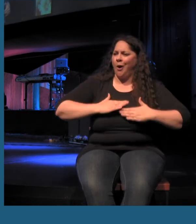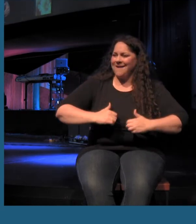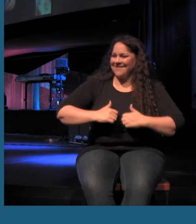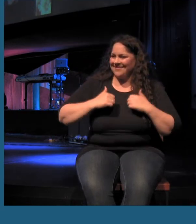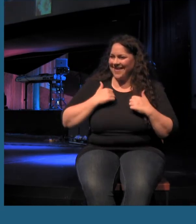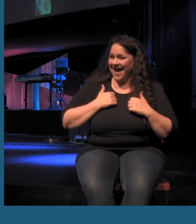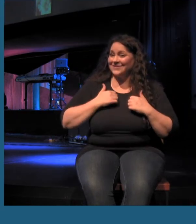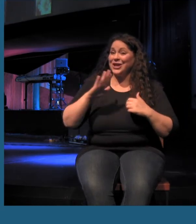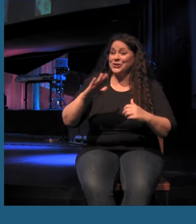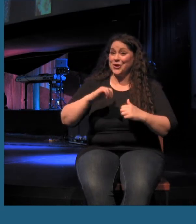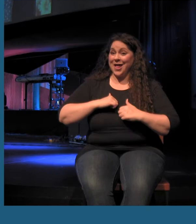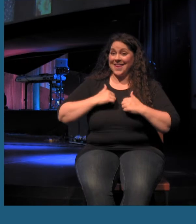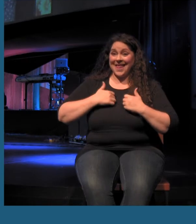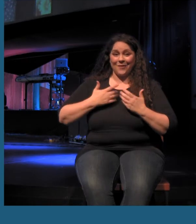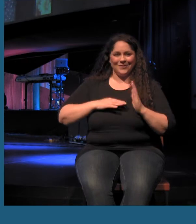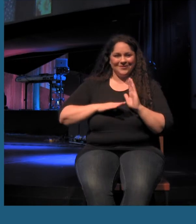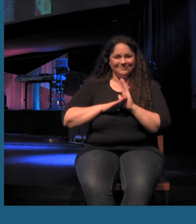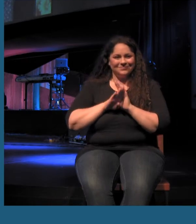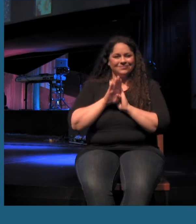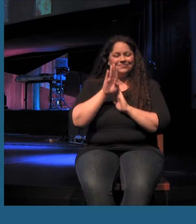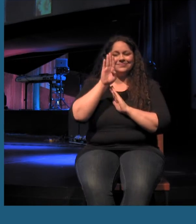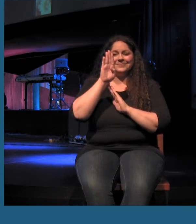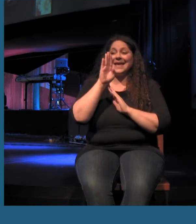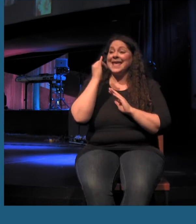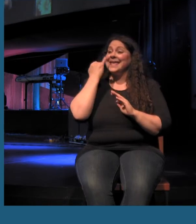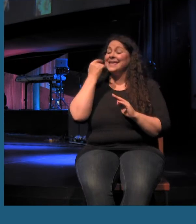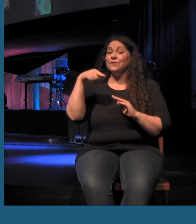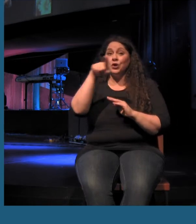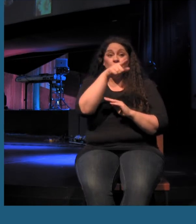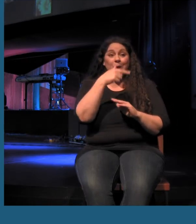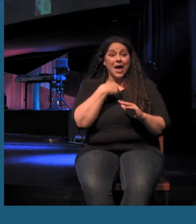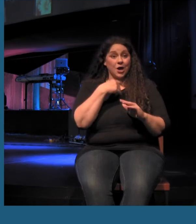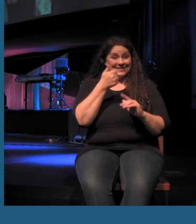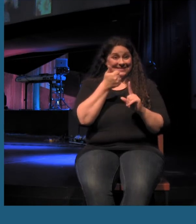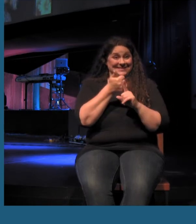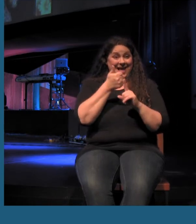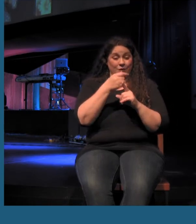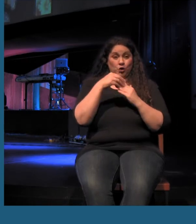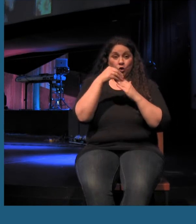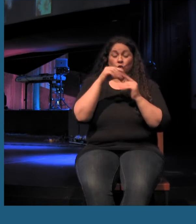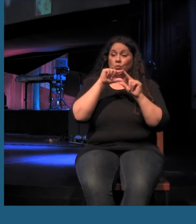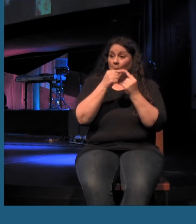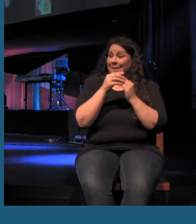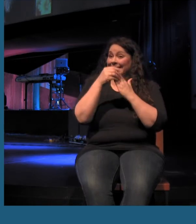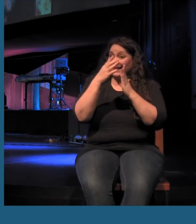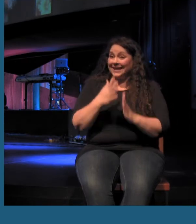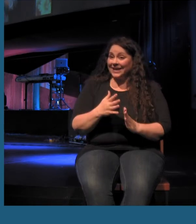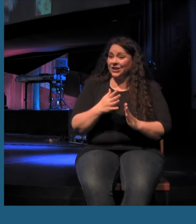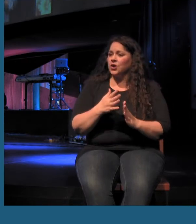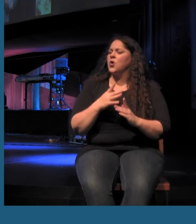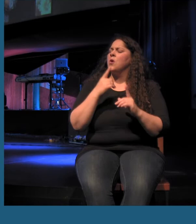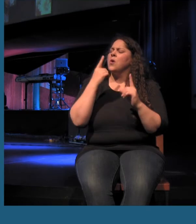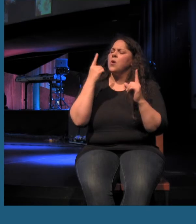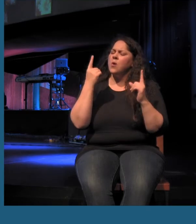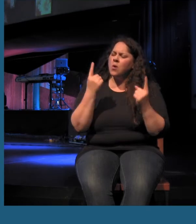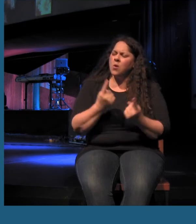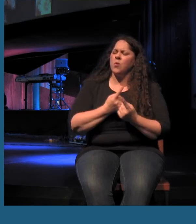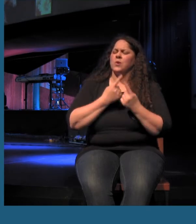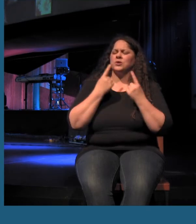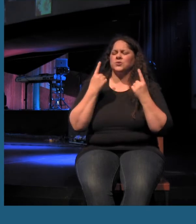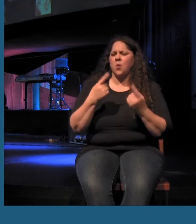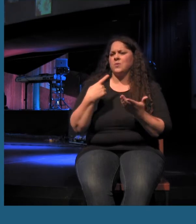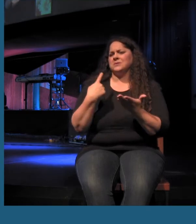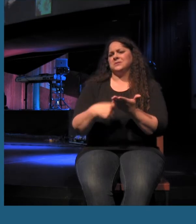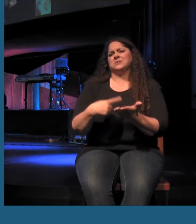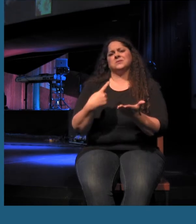to grow. So group leaders, if you are a group leader, I want to implore you, be disciplined to always spend time discussing